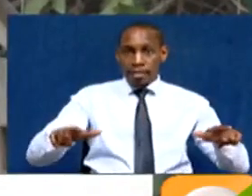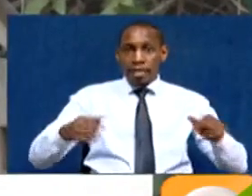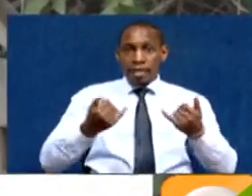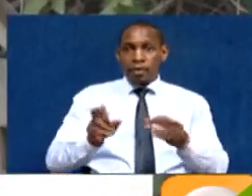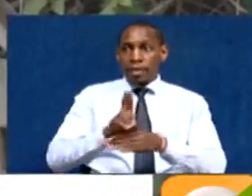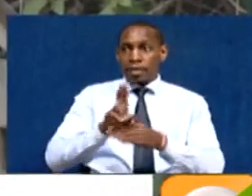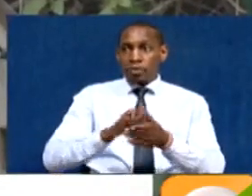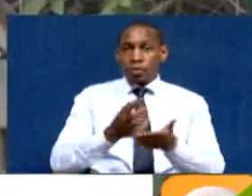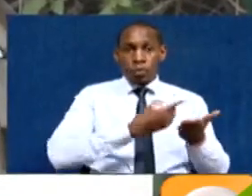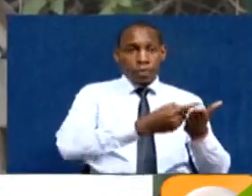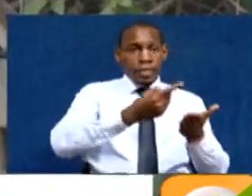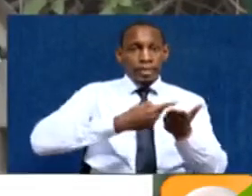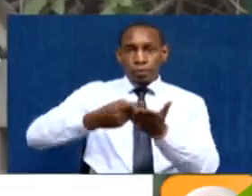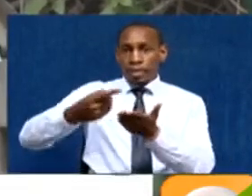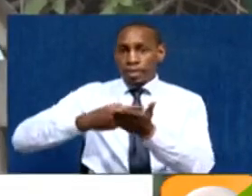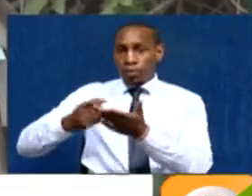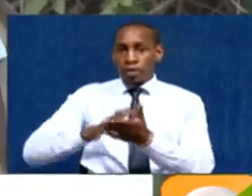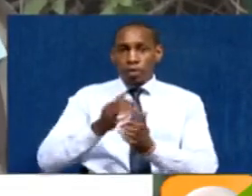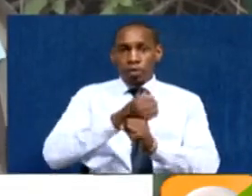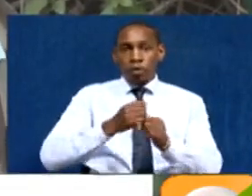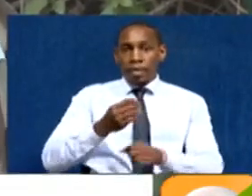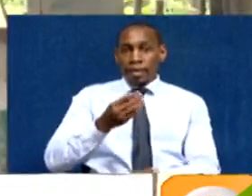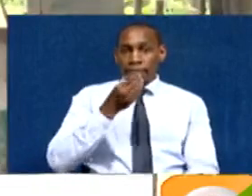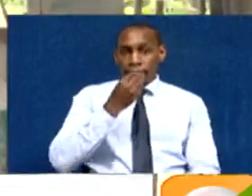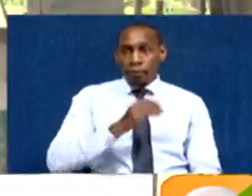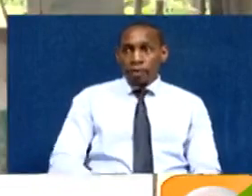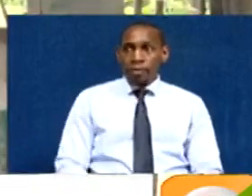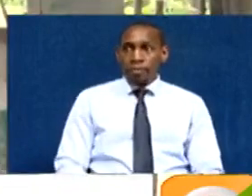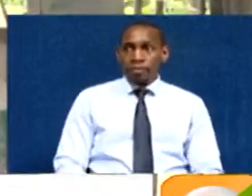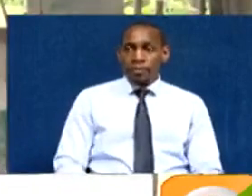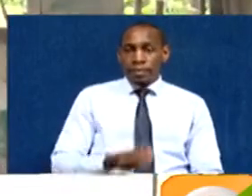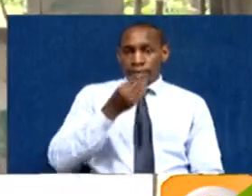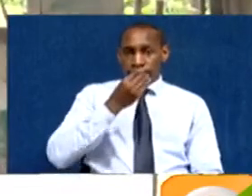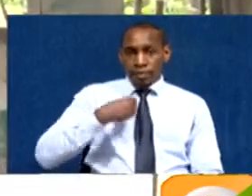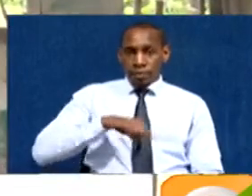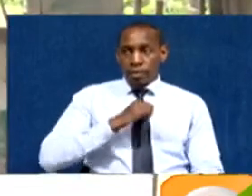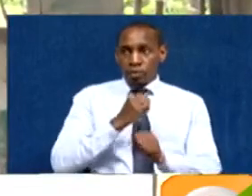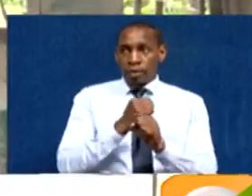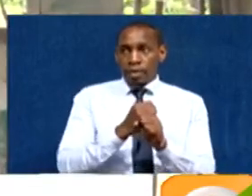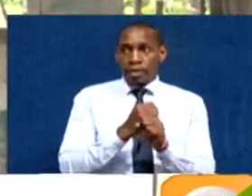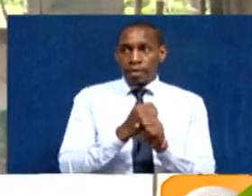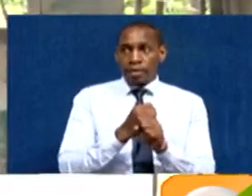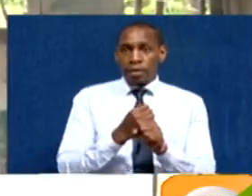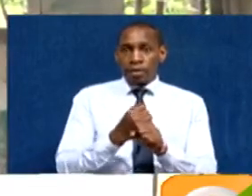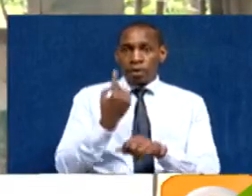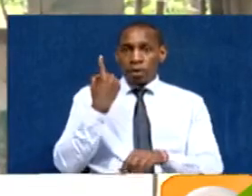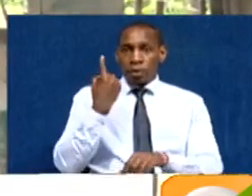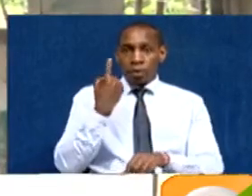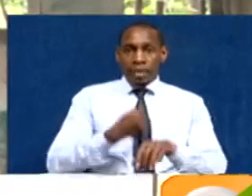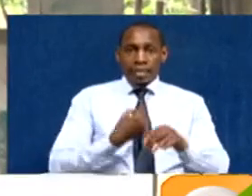they're now using them on a weekly basis to process their feeds. My feeds, I just do it once a